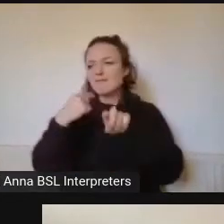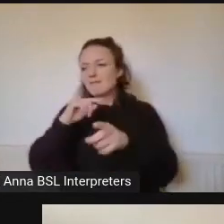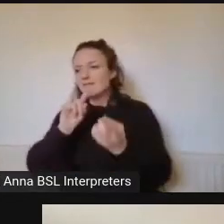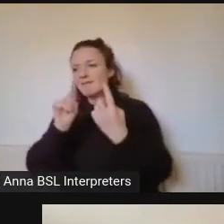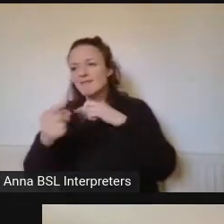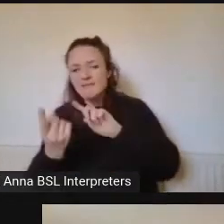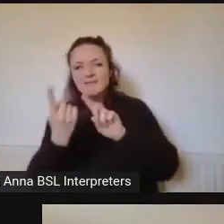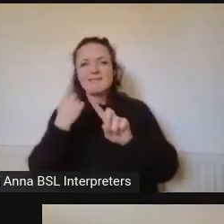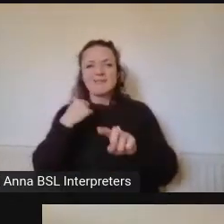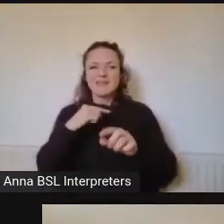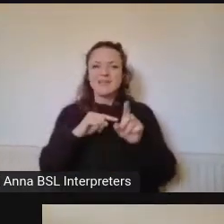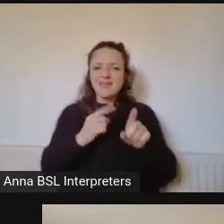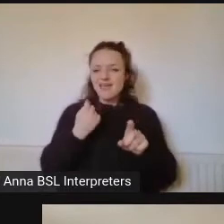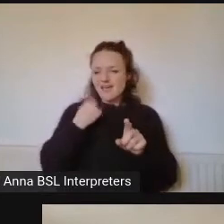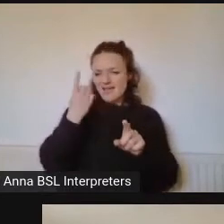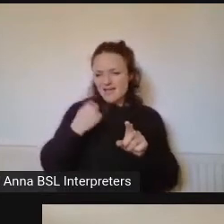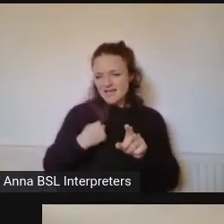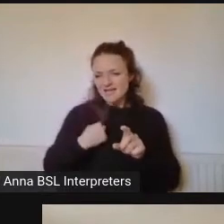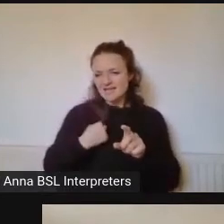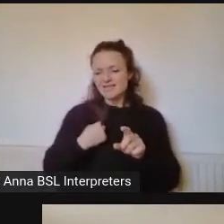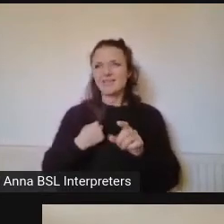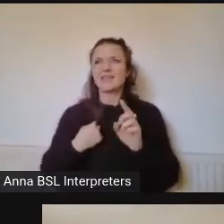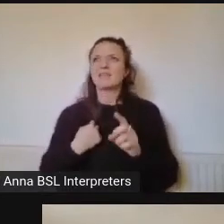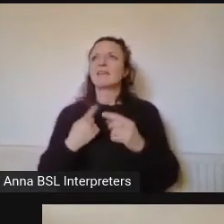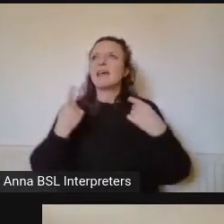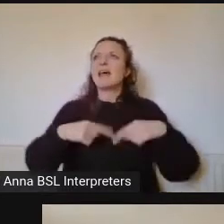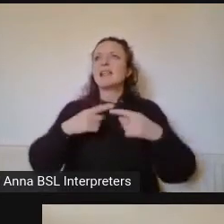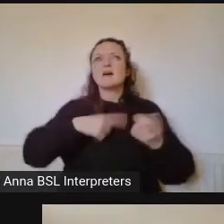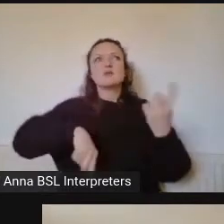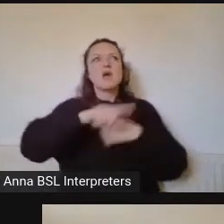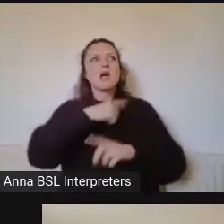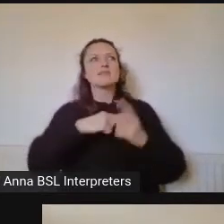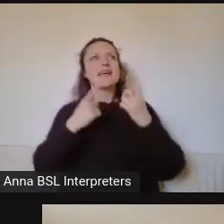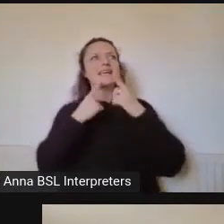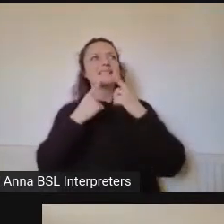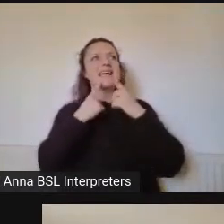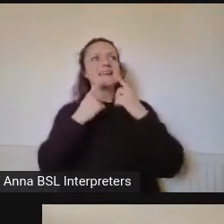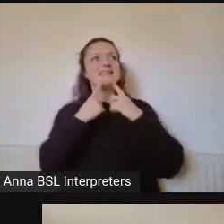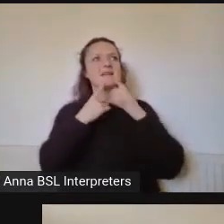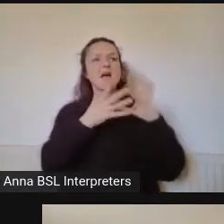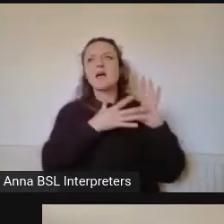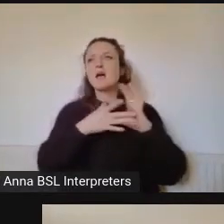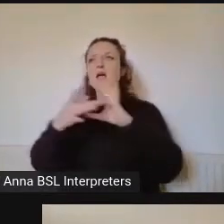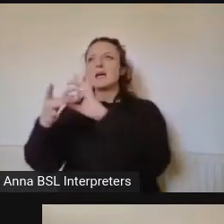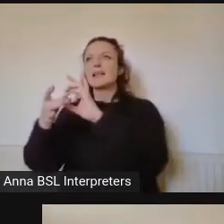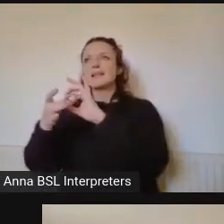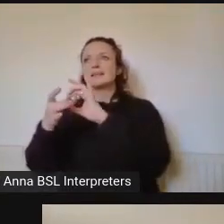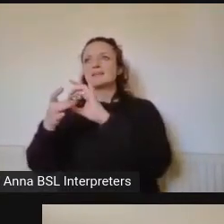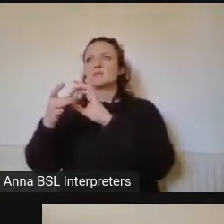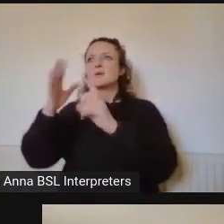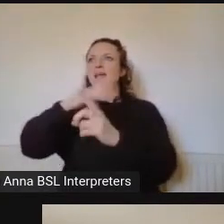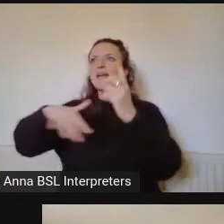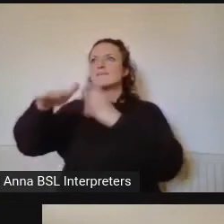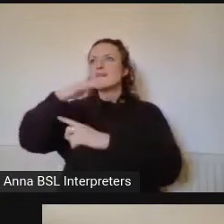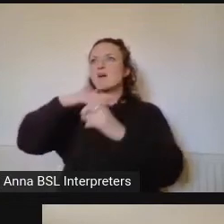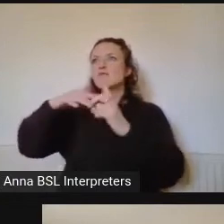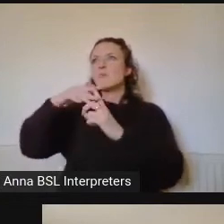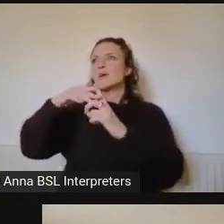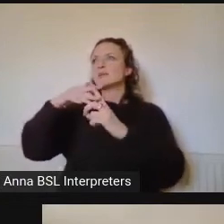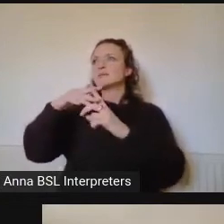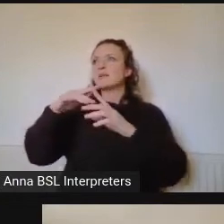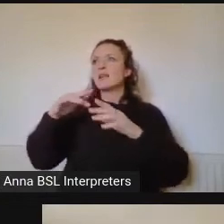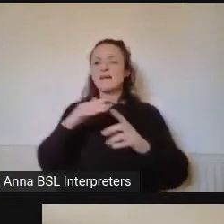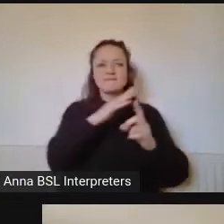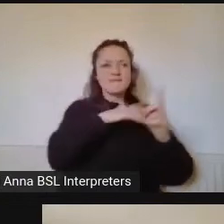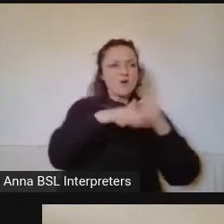different ways through which I think we can broaden our notion of what does data in relation to the environment, environmental justice and